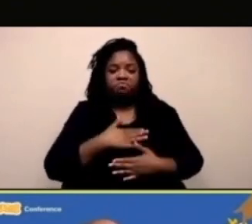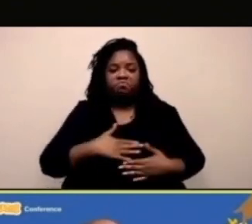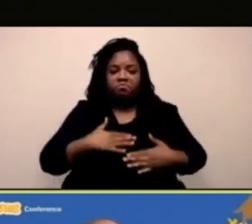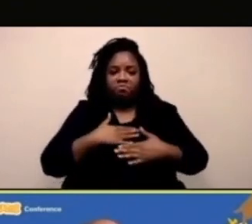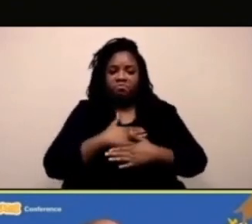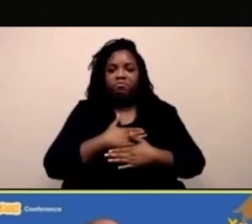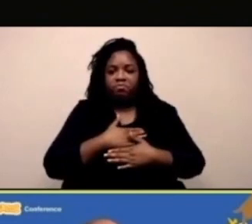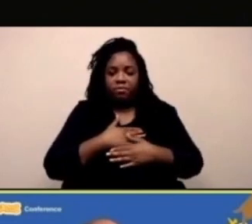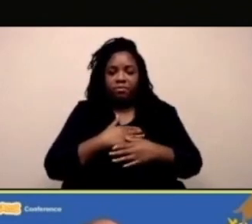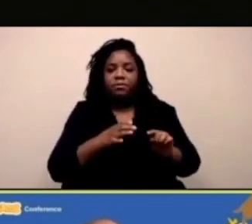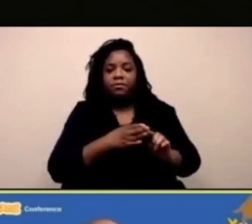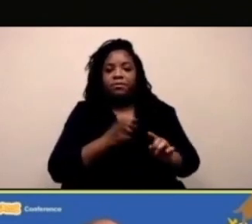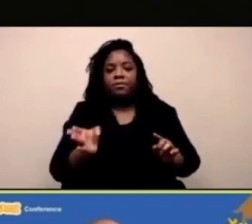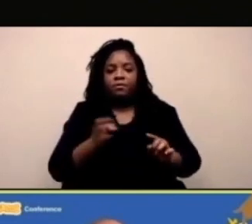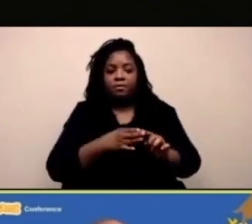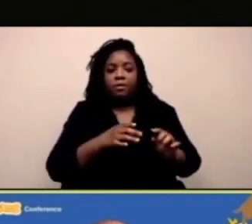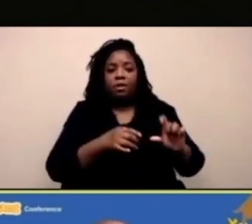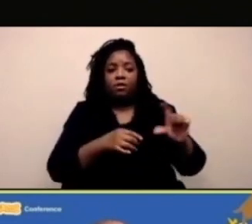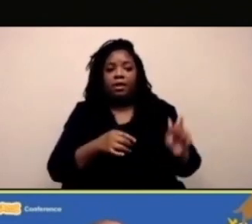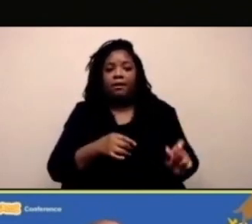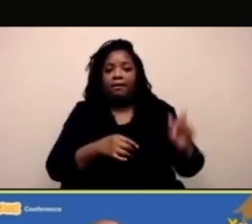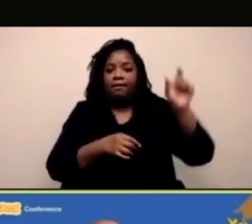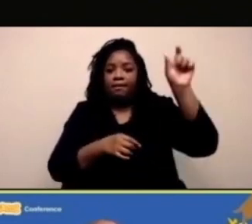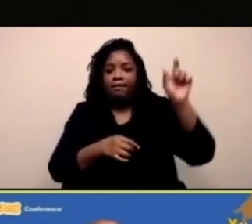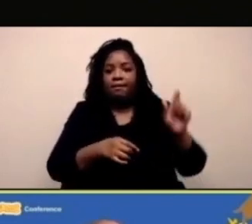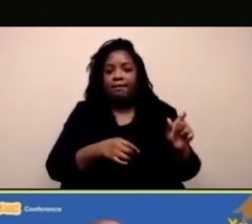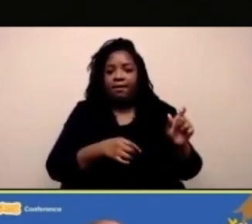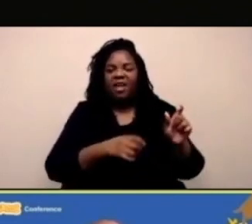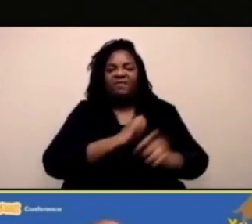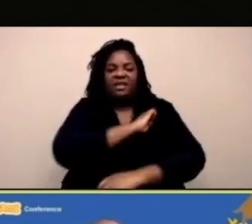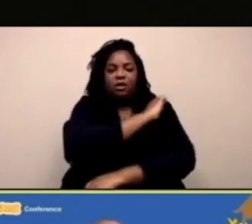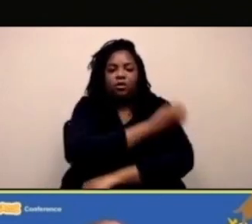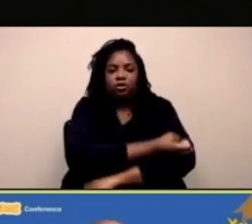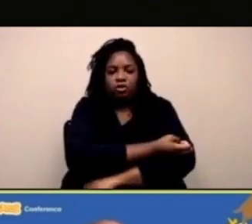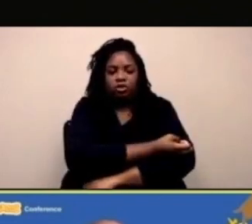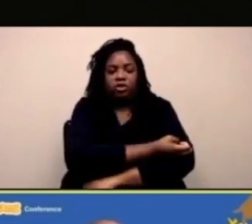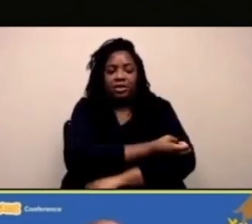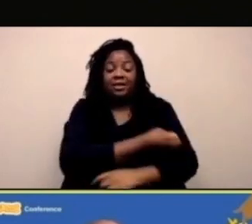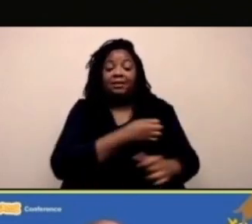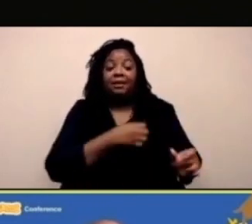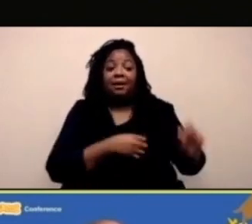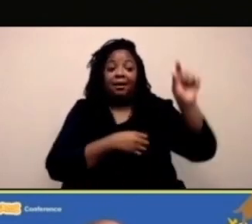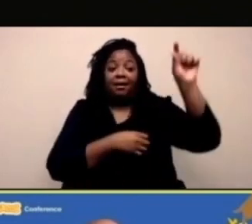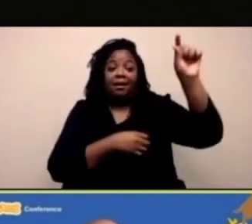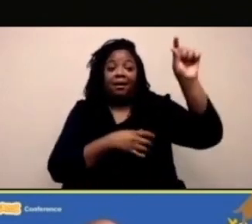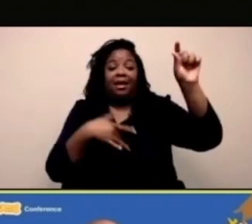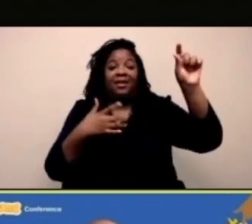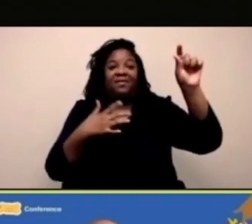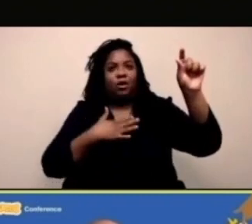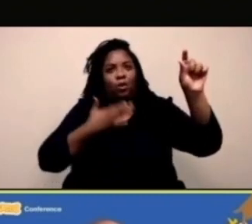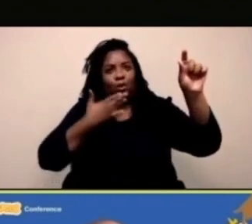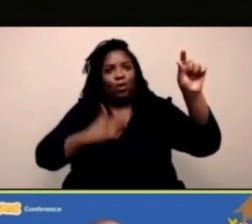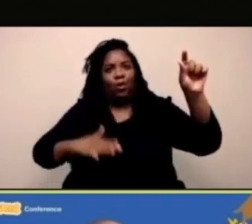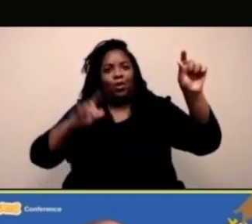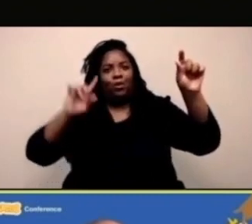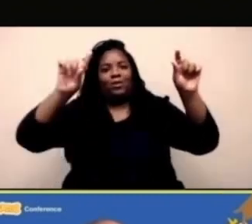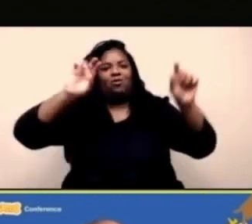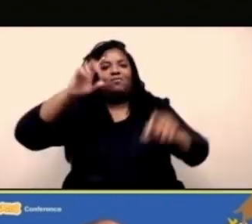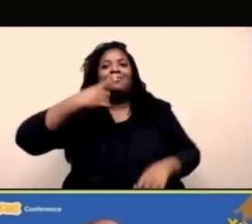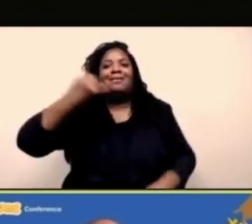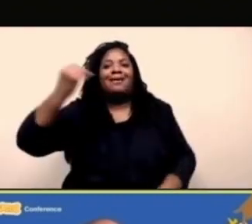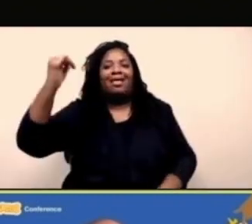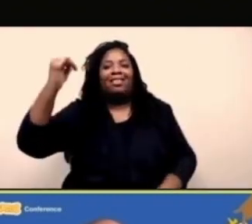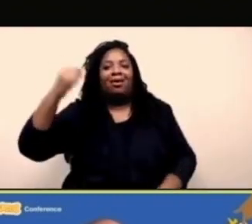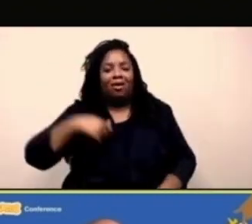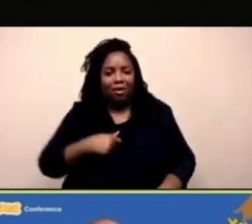on the left, you have a rating of energy. So high energy, feeling very pleasant, you're in the yellow. Low energy, but still